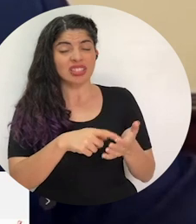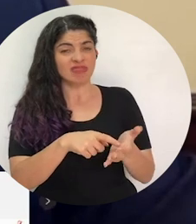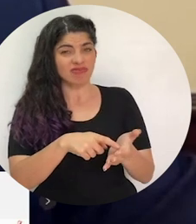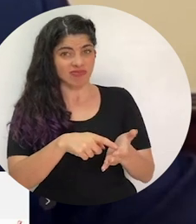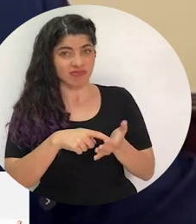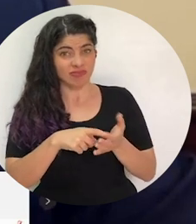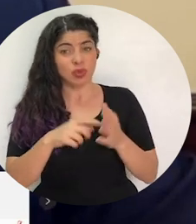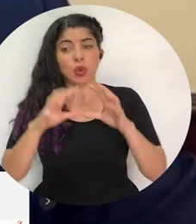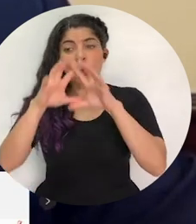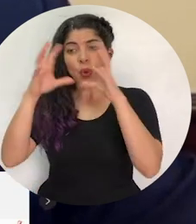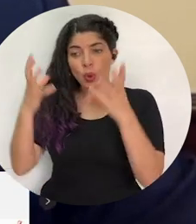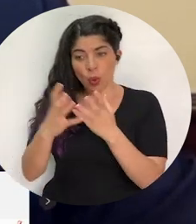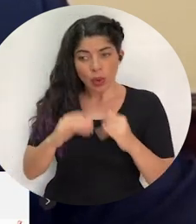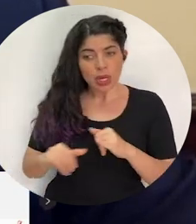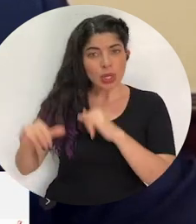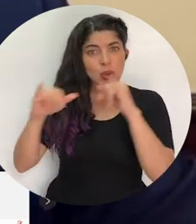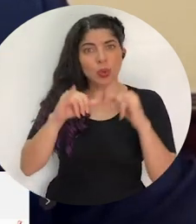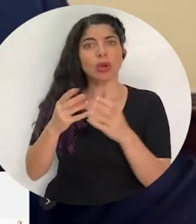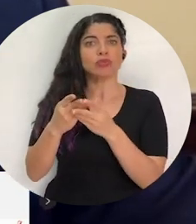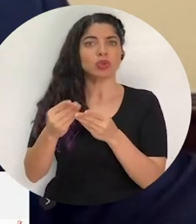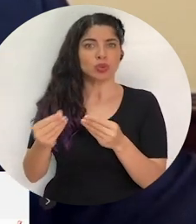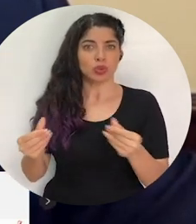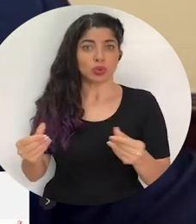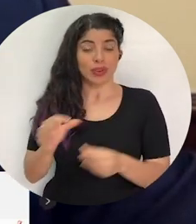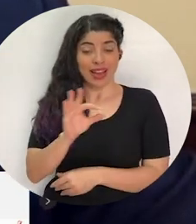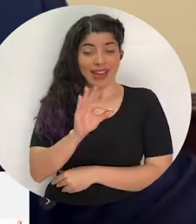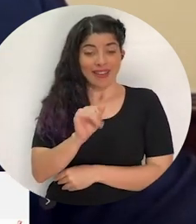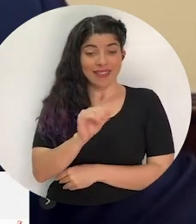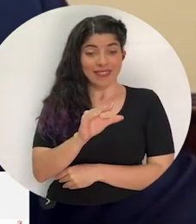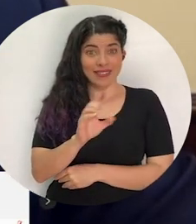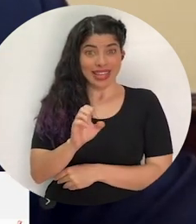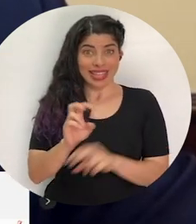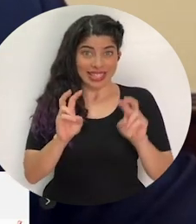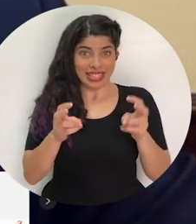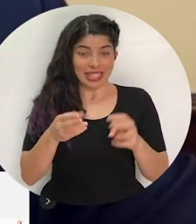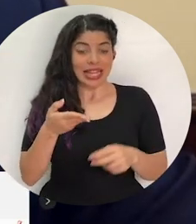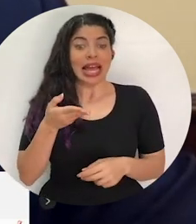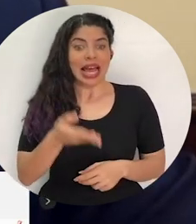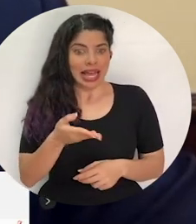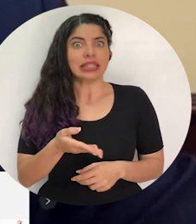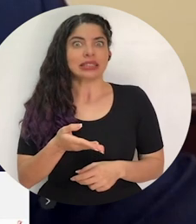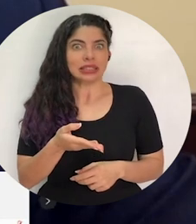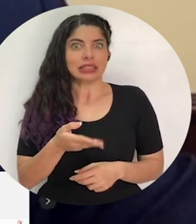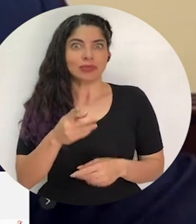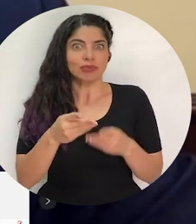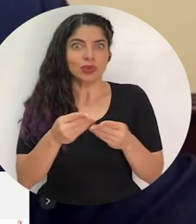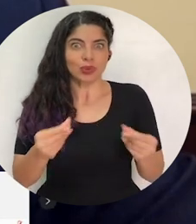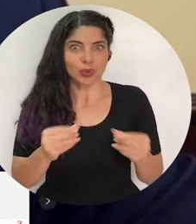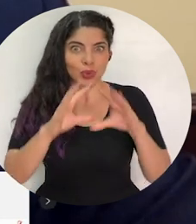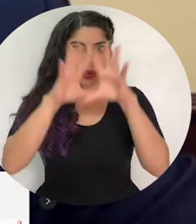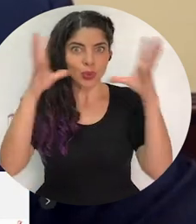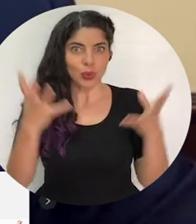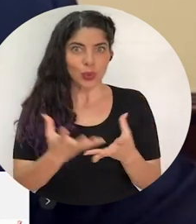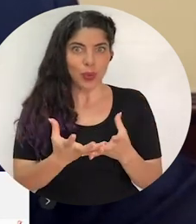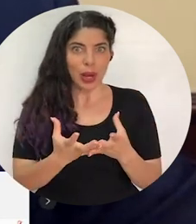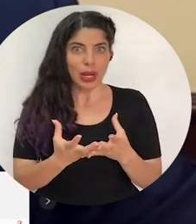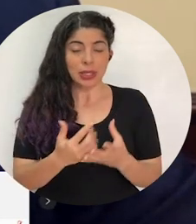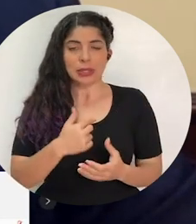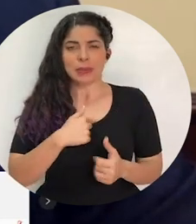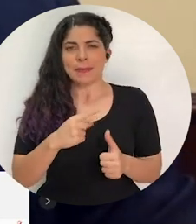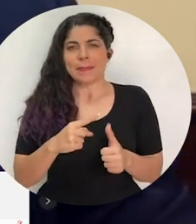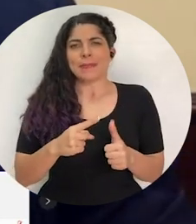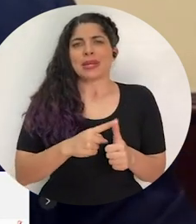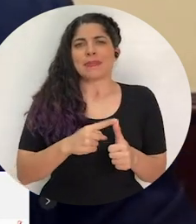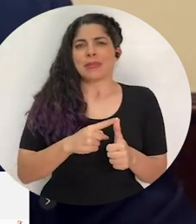requires a global solution, and FACE is a global solution. I